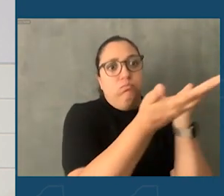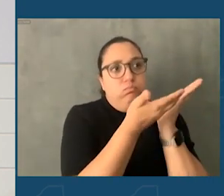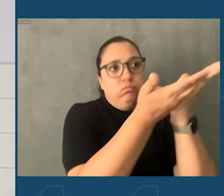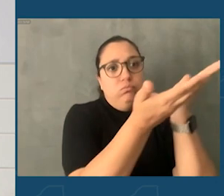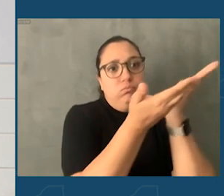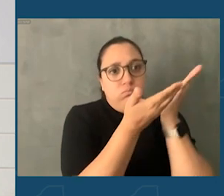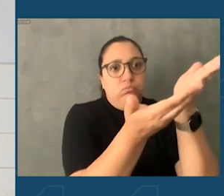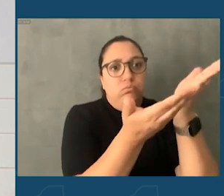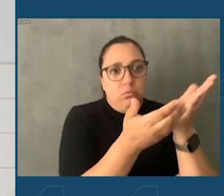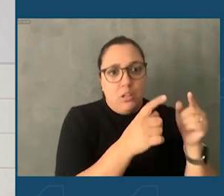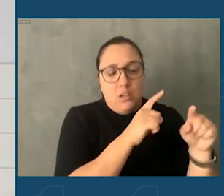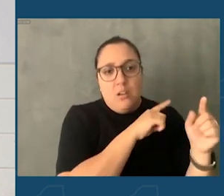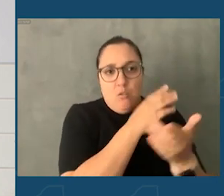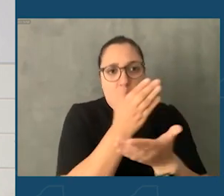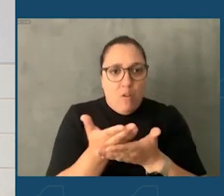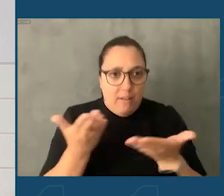City.